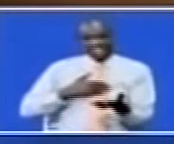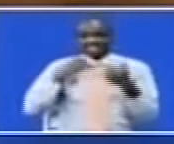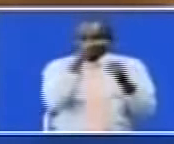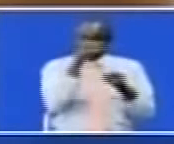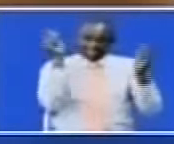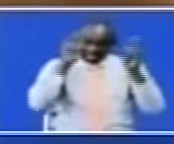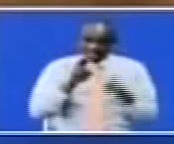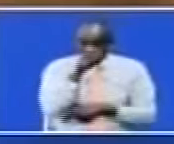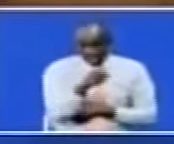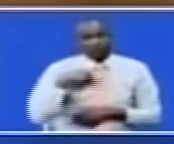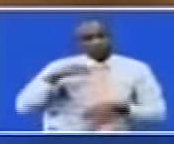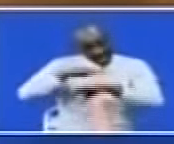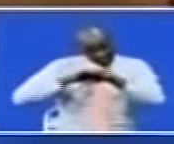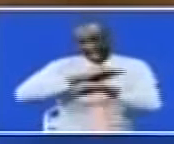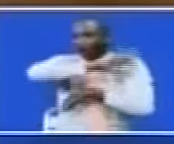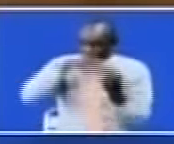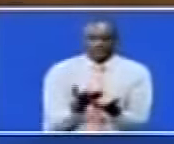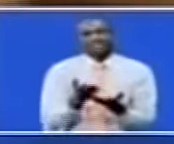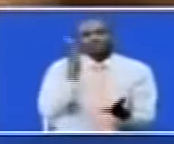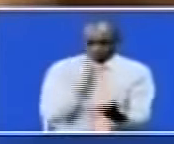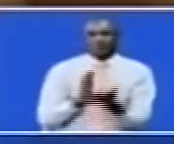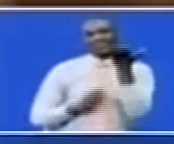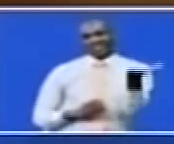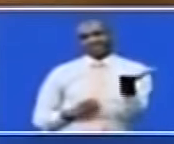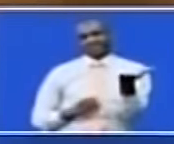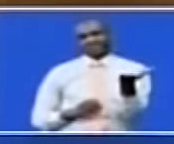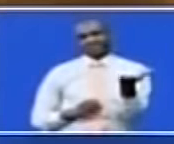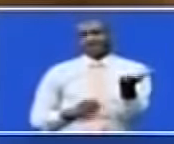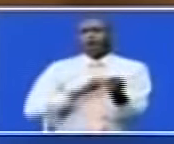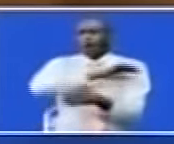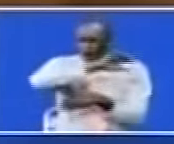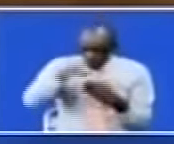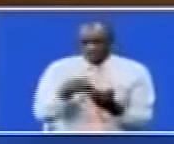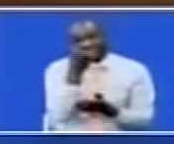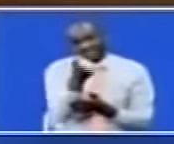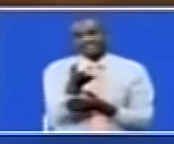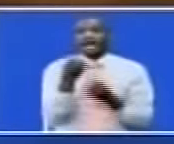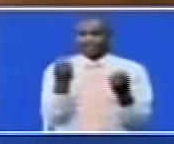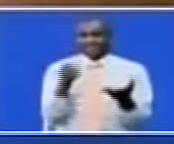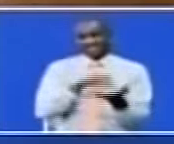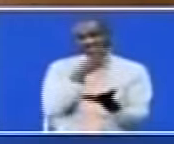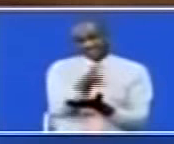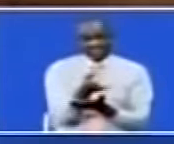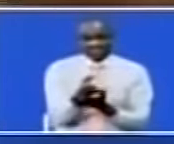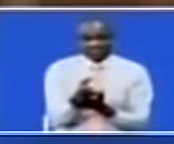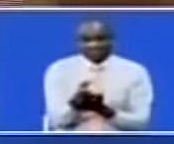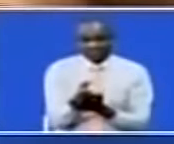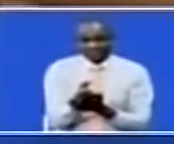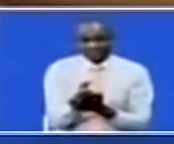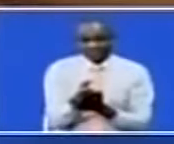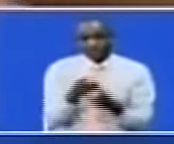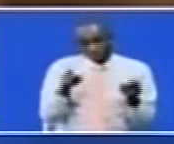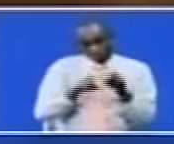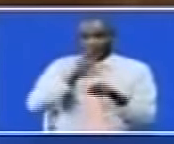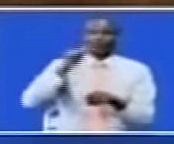trial are from Africa. This is true. And all the people so far that are in the dock are also